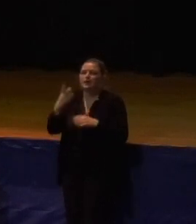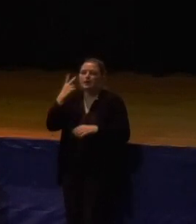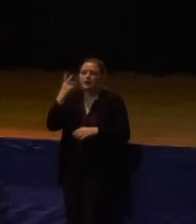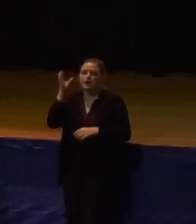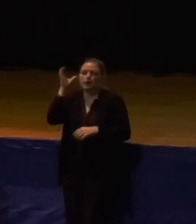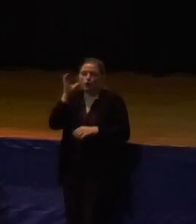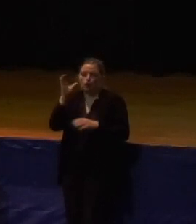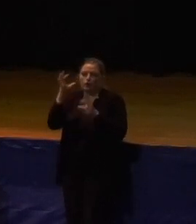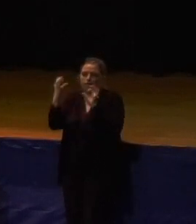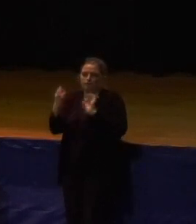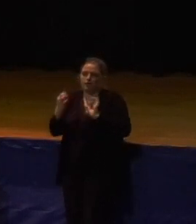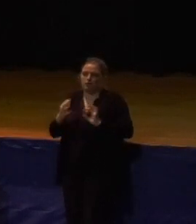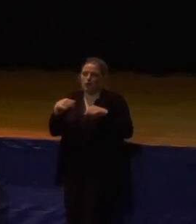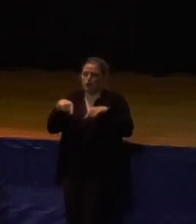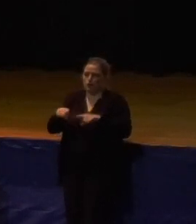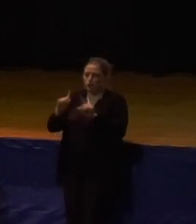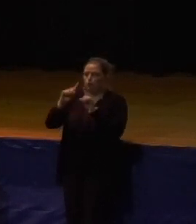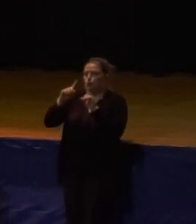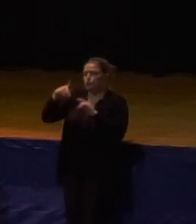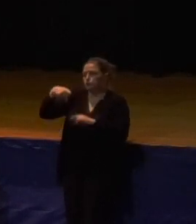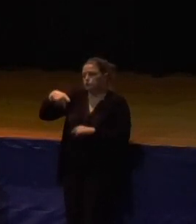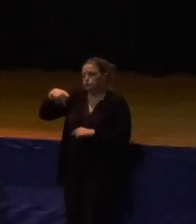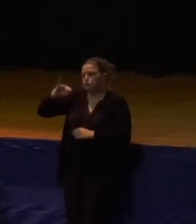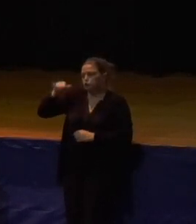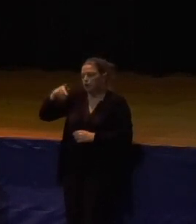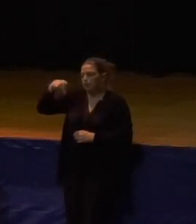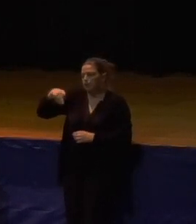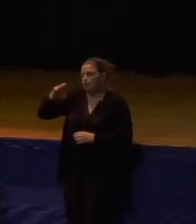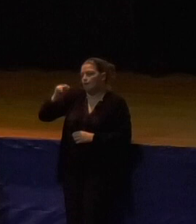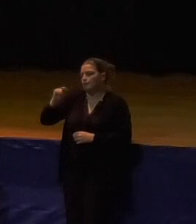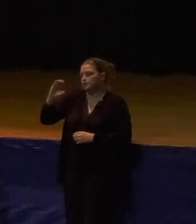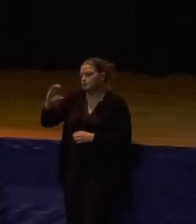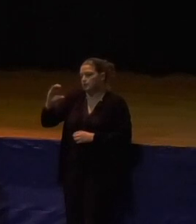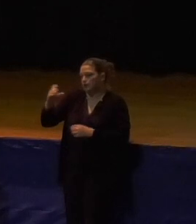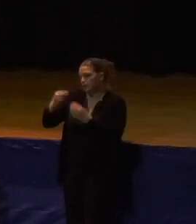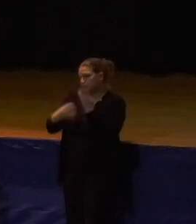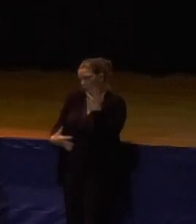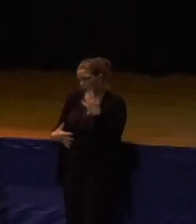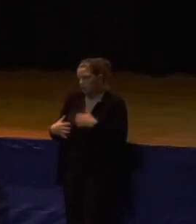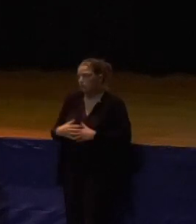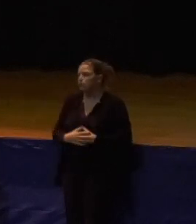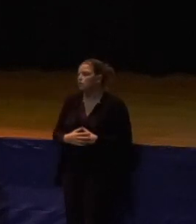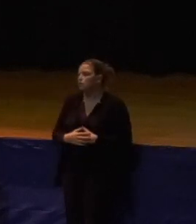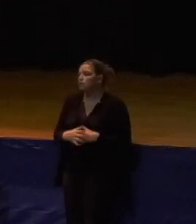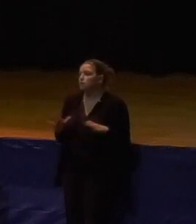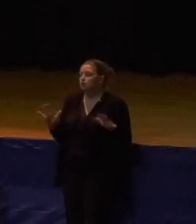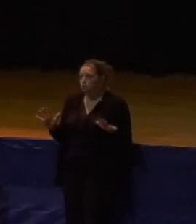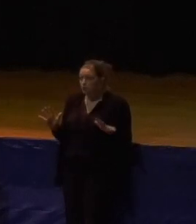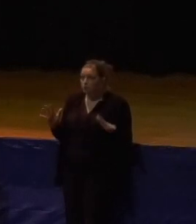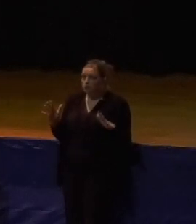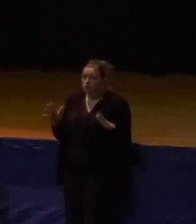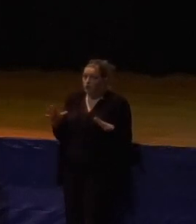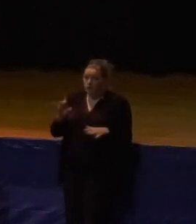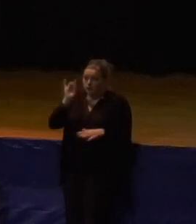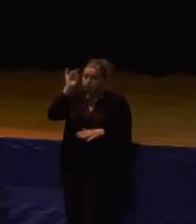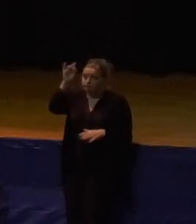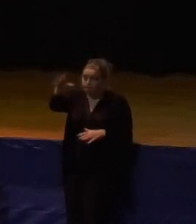feedback, at opportunities through JPNC, et cetera. So I do leave you with